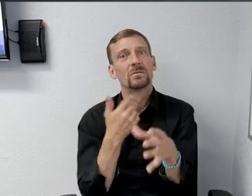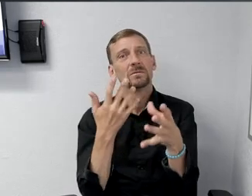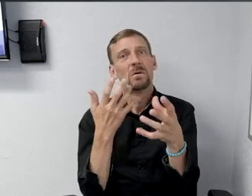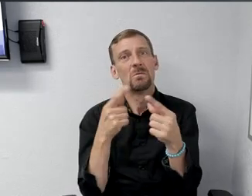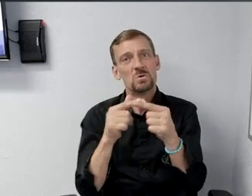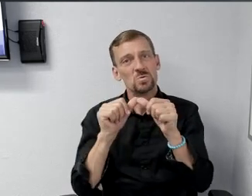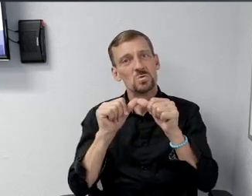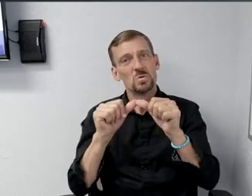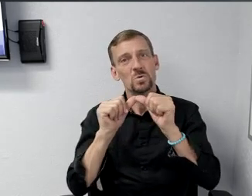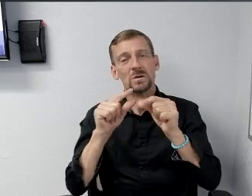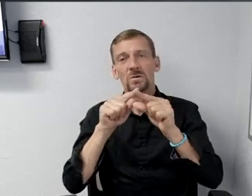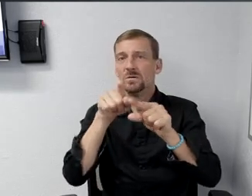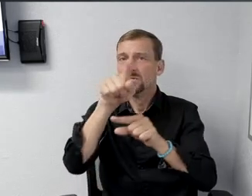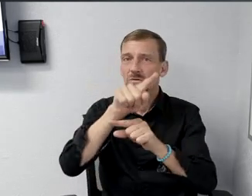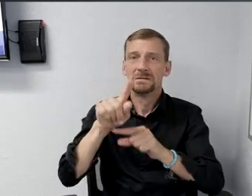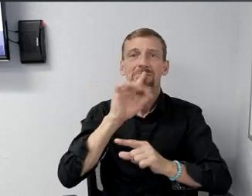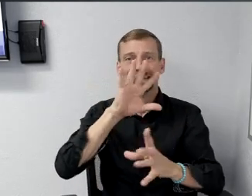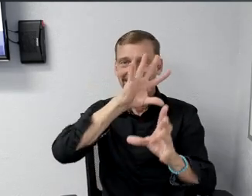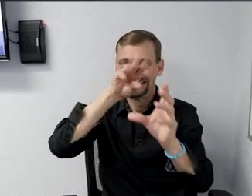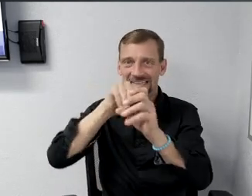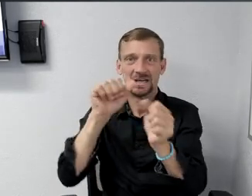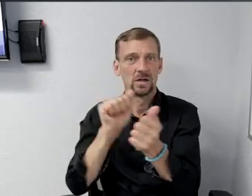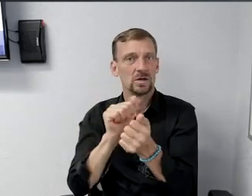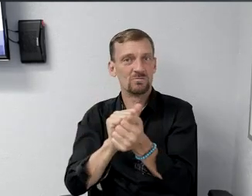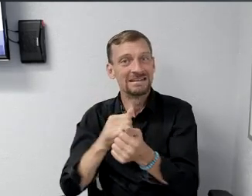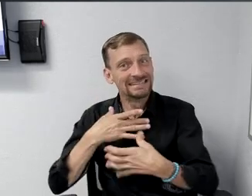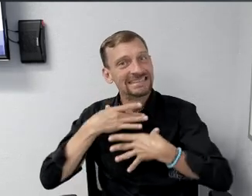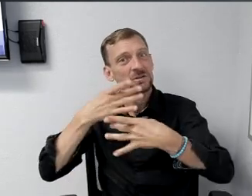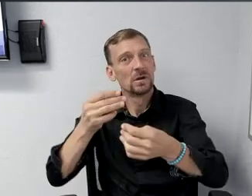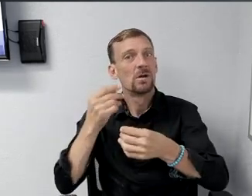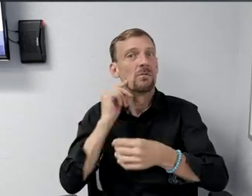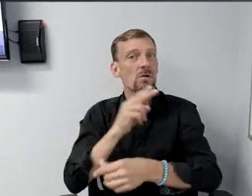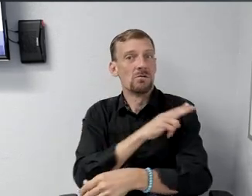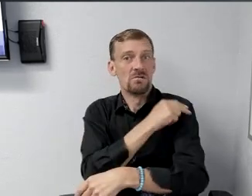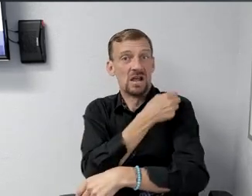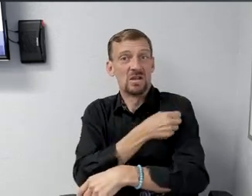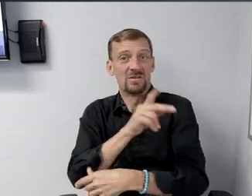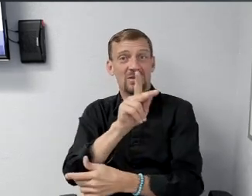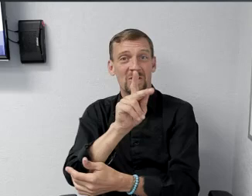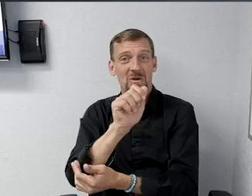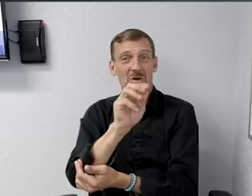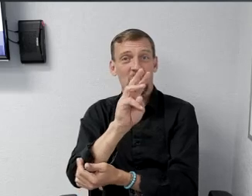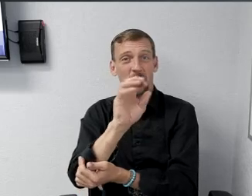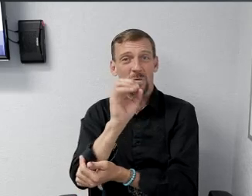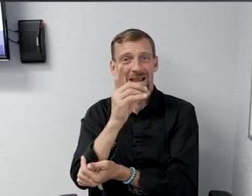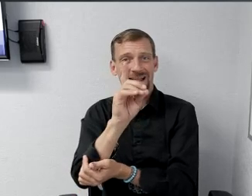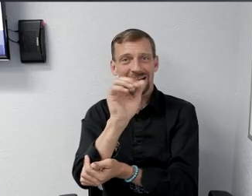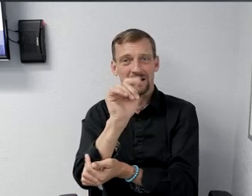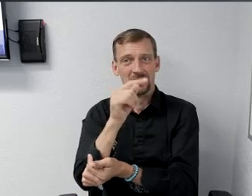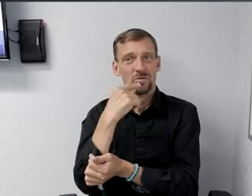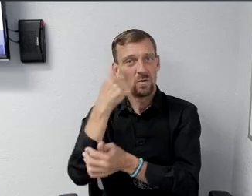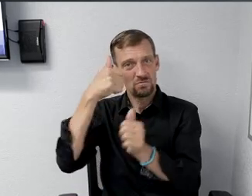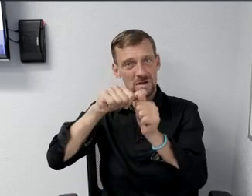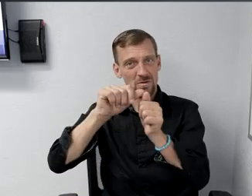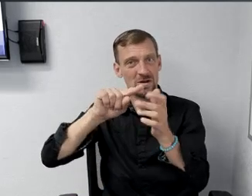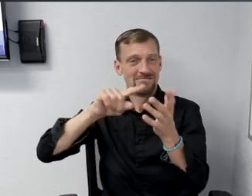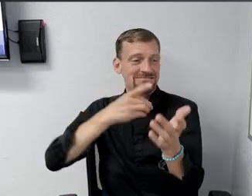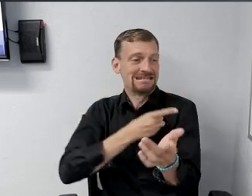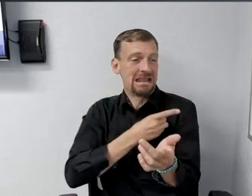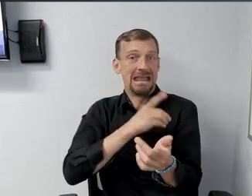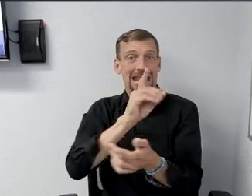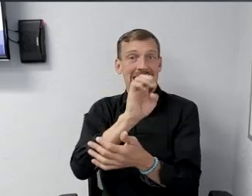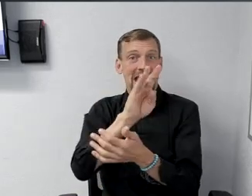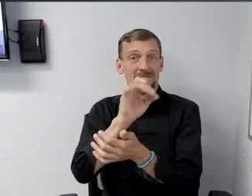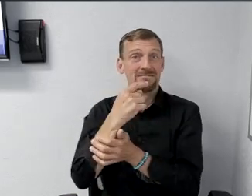continuing to remain interested in Kaweah Delta. And as Deb said at the beginning of this, this has been one of